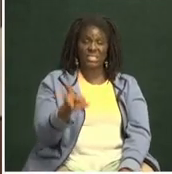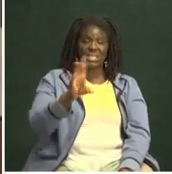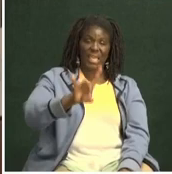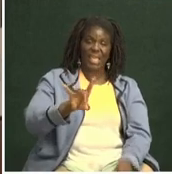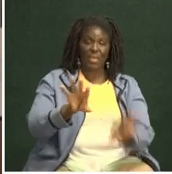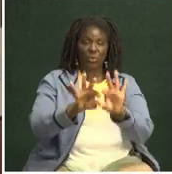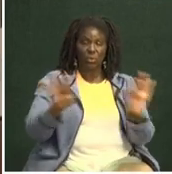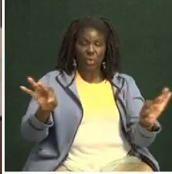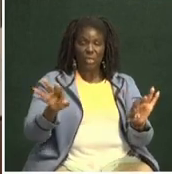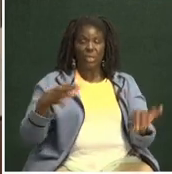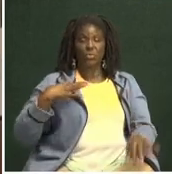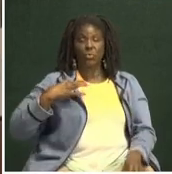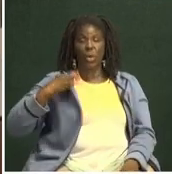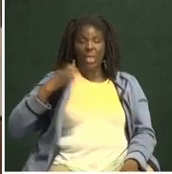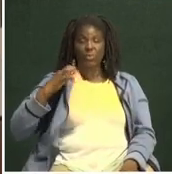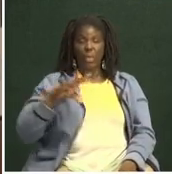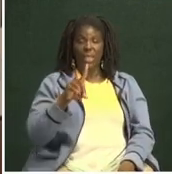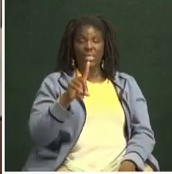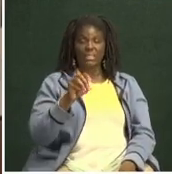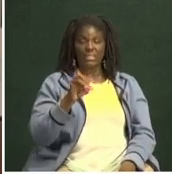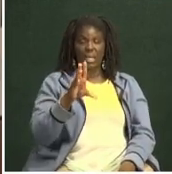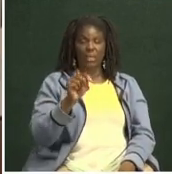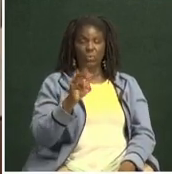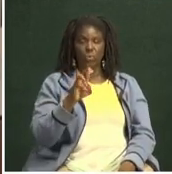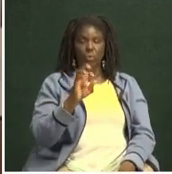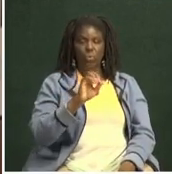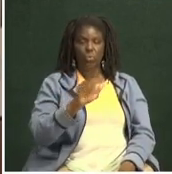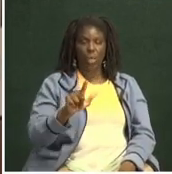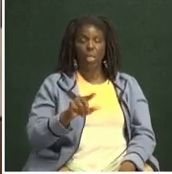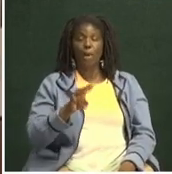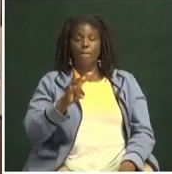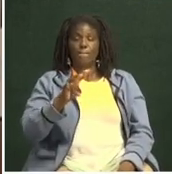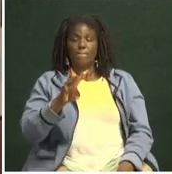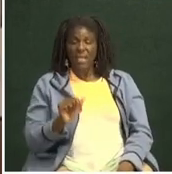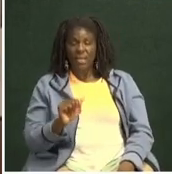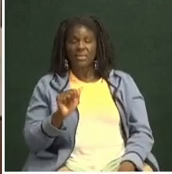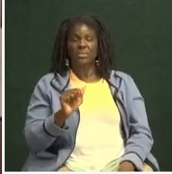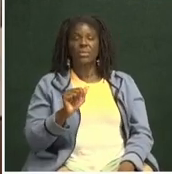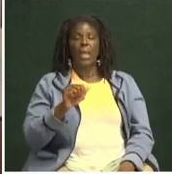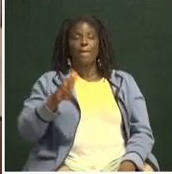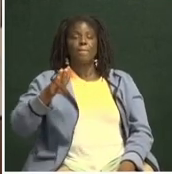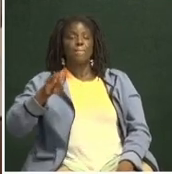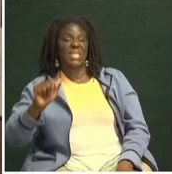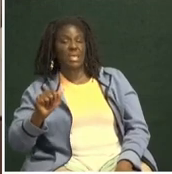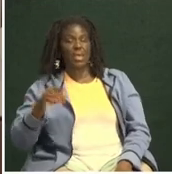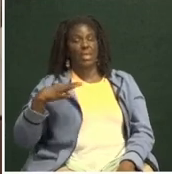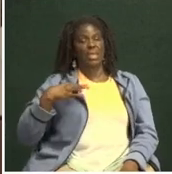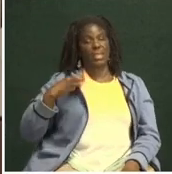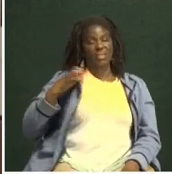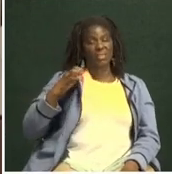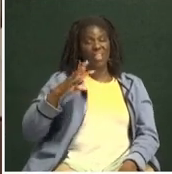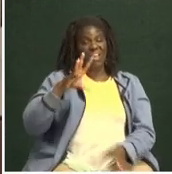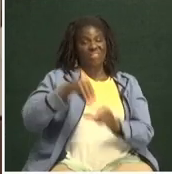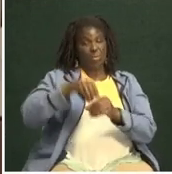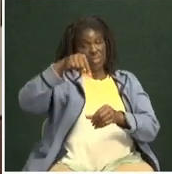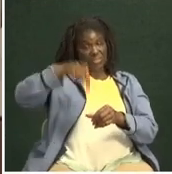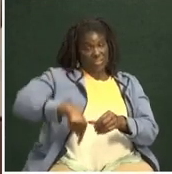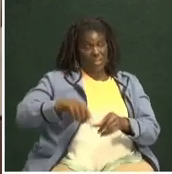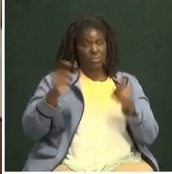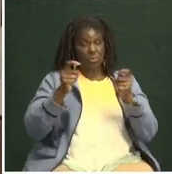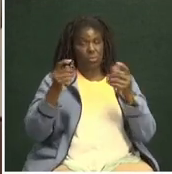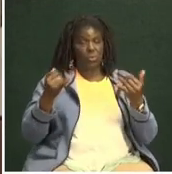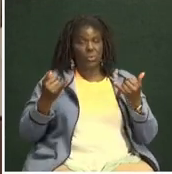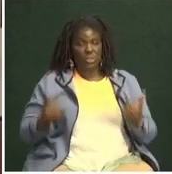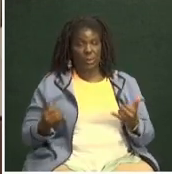degrees to eligible doctoral, master, and baccalaureate candidates participating in this ceremony. We